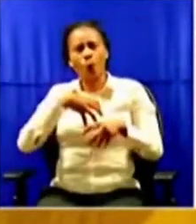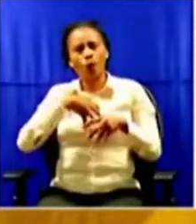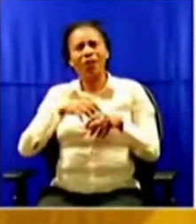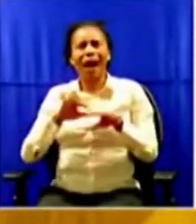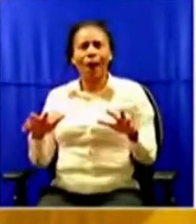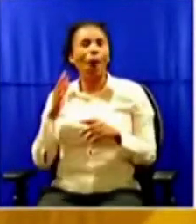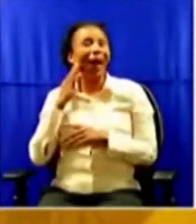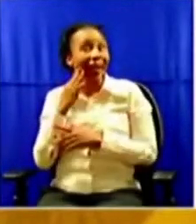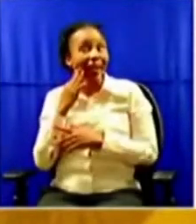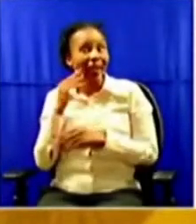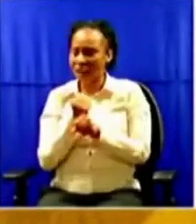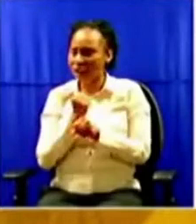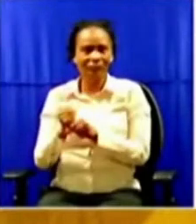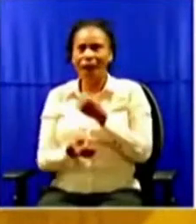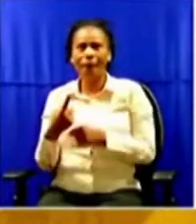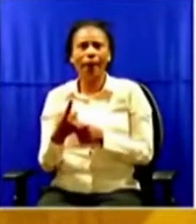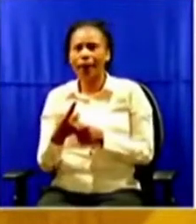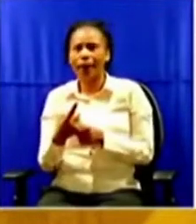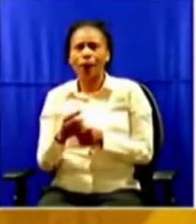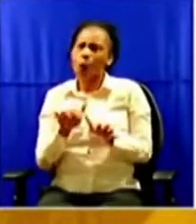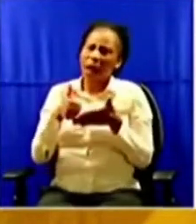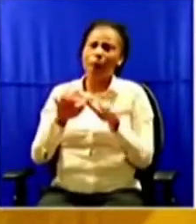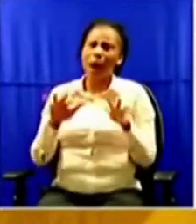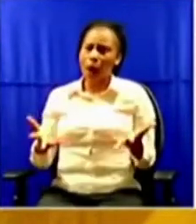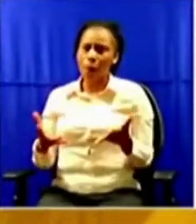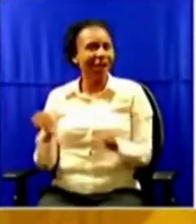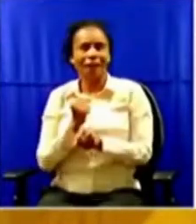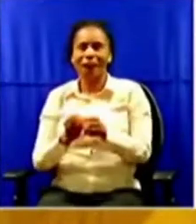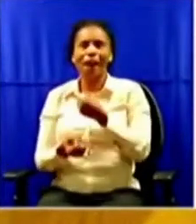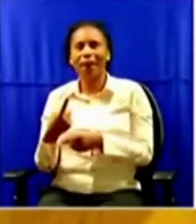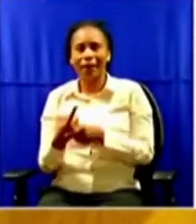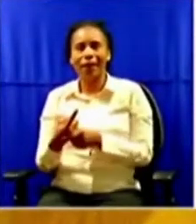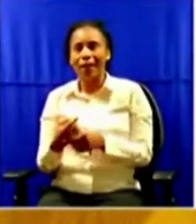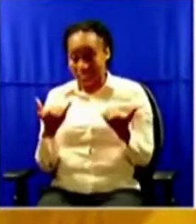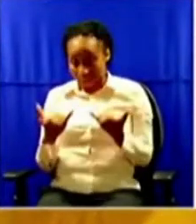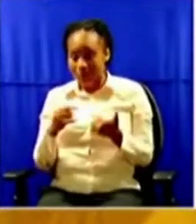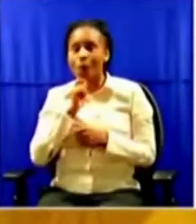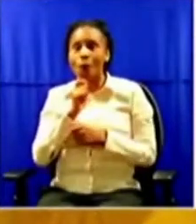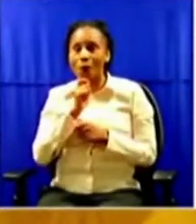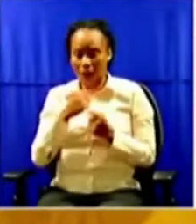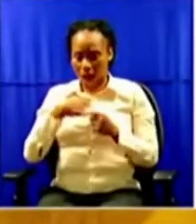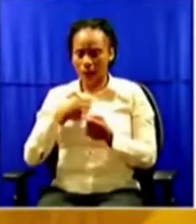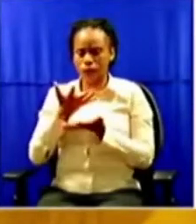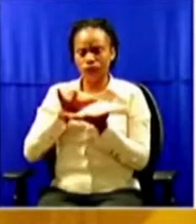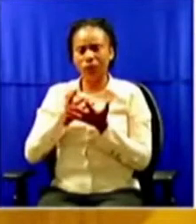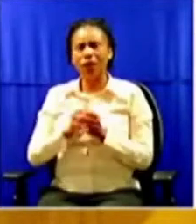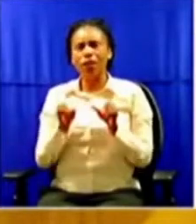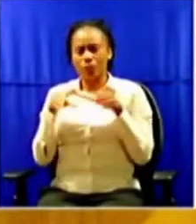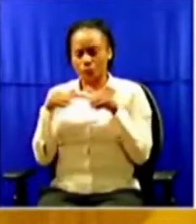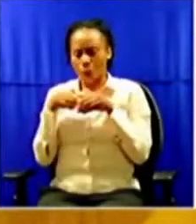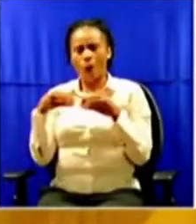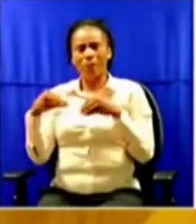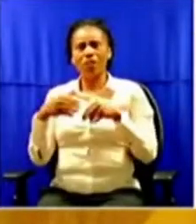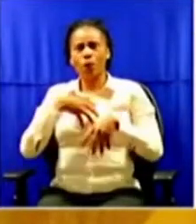never happened. Well, this morning, I spent time talking with small business owners here in Cape Town who are going through an